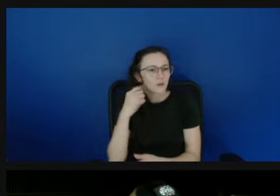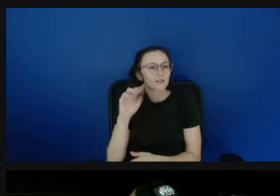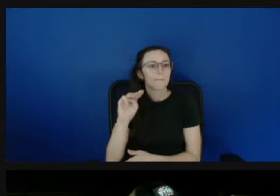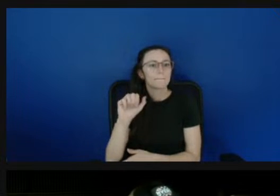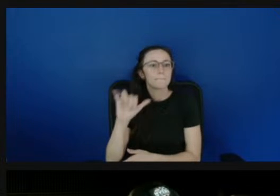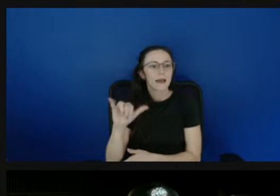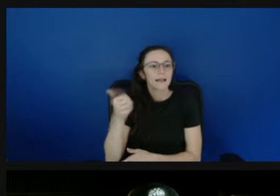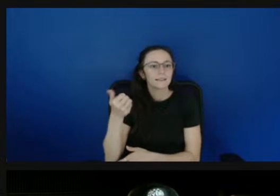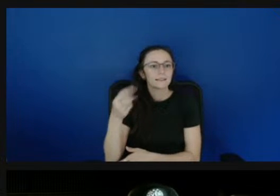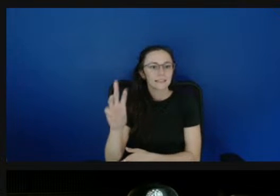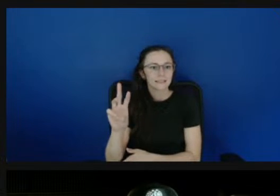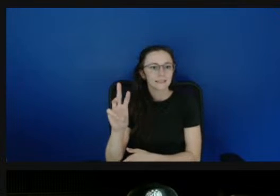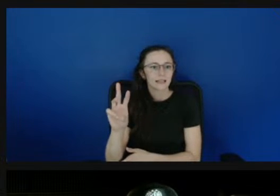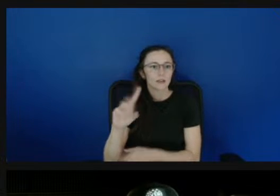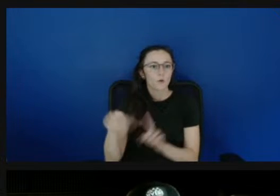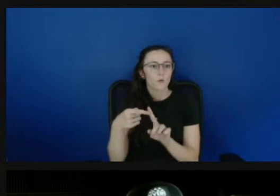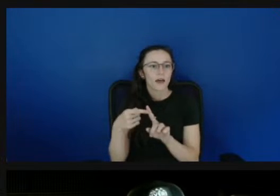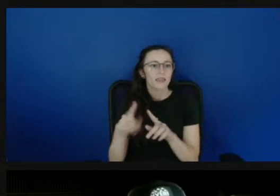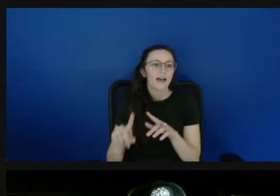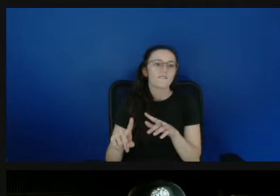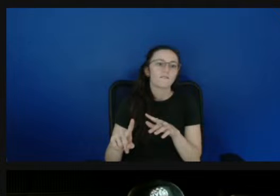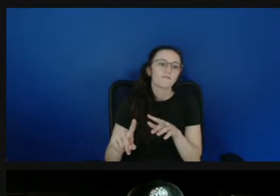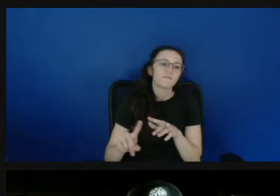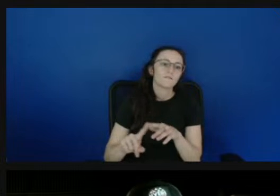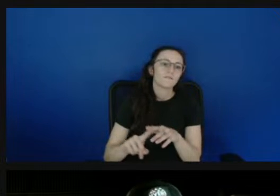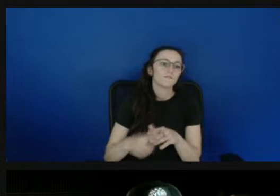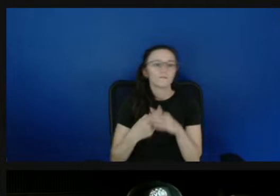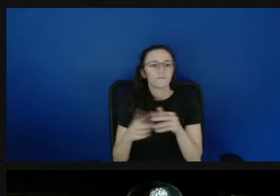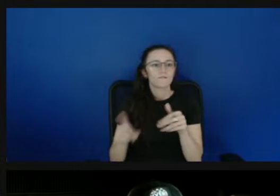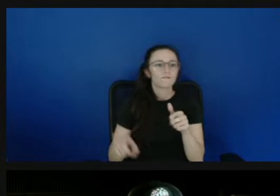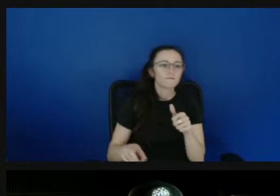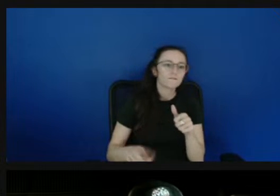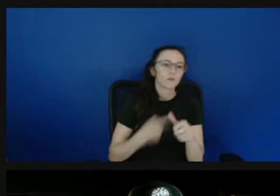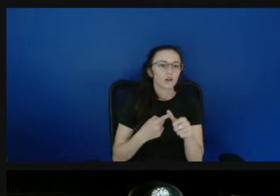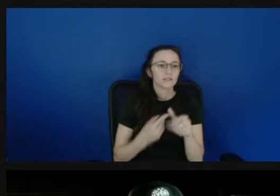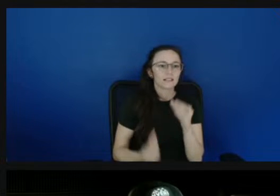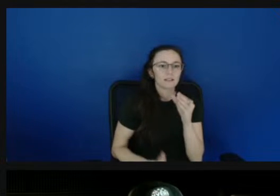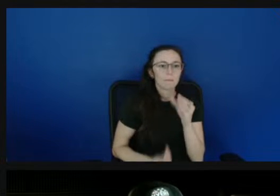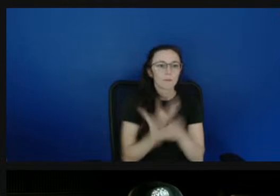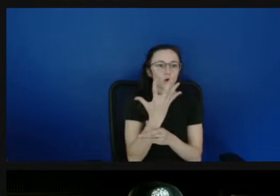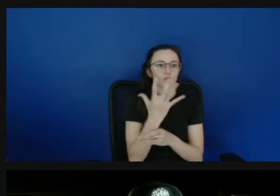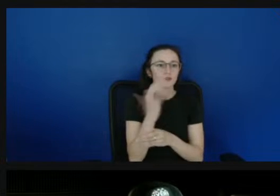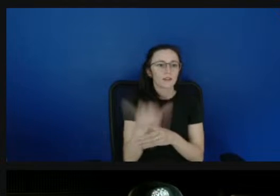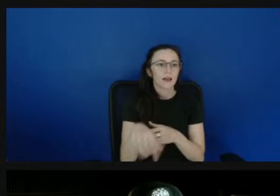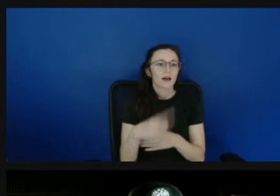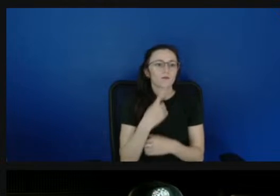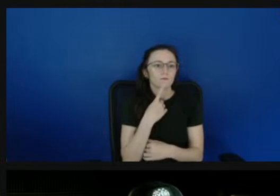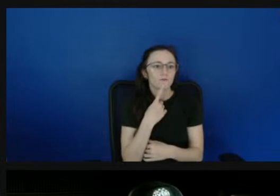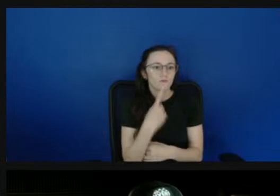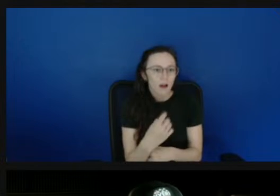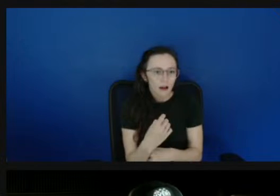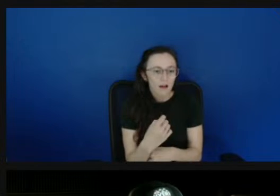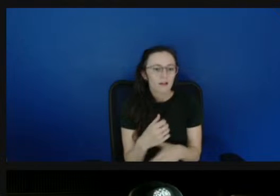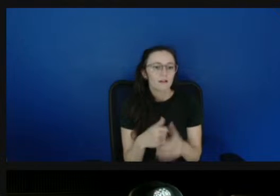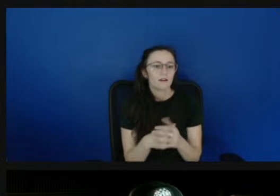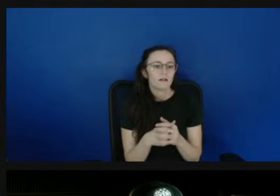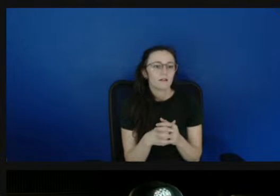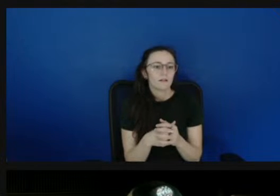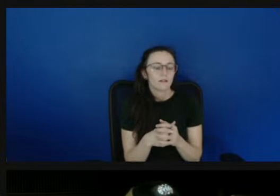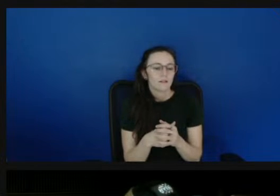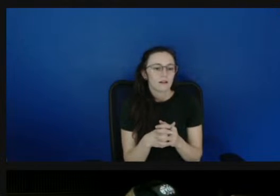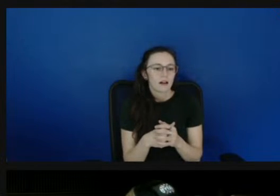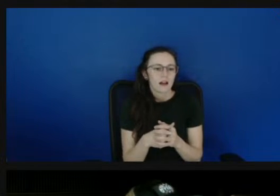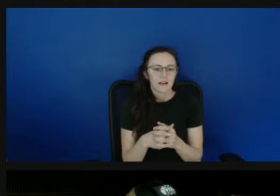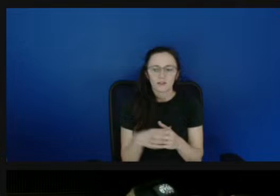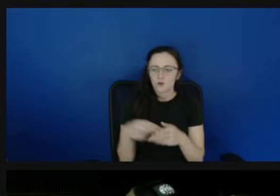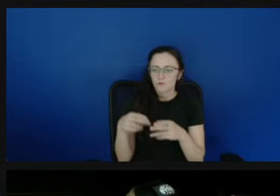when during that first big explosion when a crater turned red, that mud fell on a railroad tracks at Maku'u, and a railroad